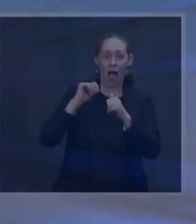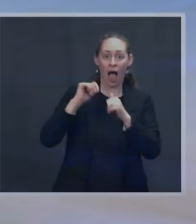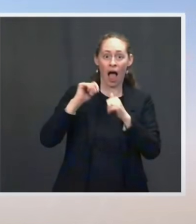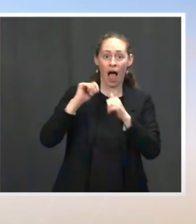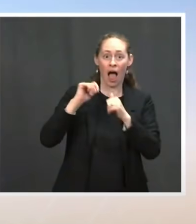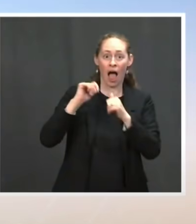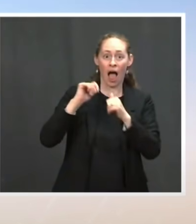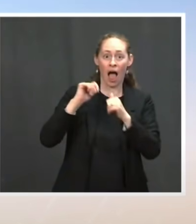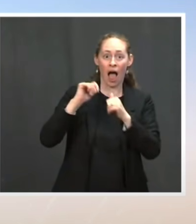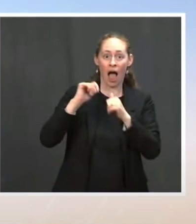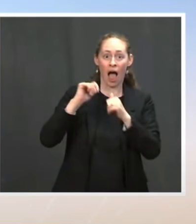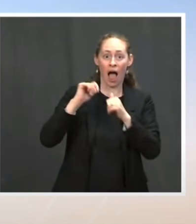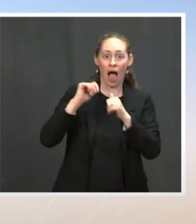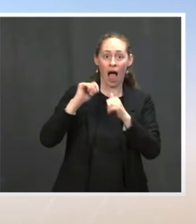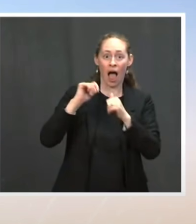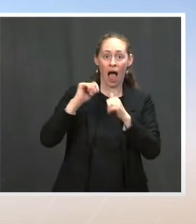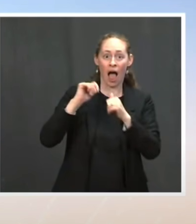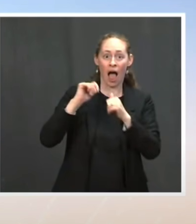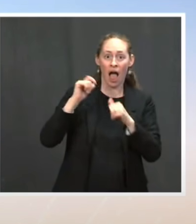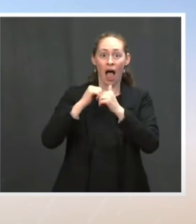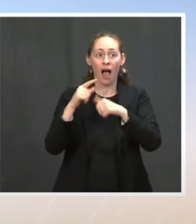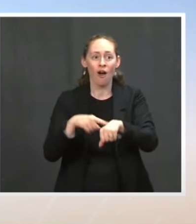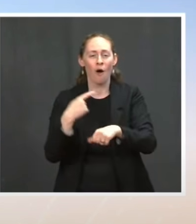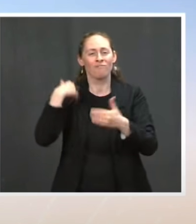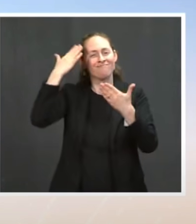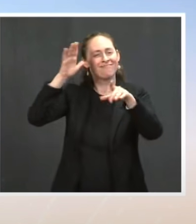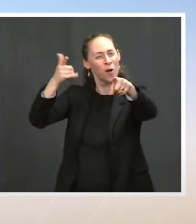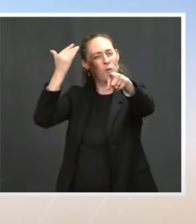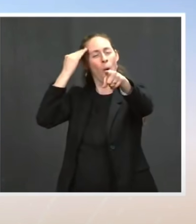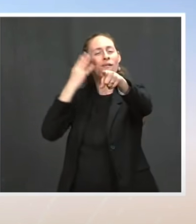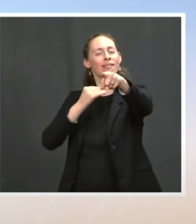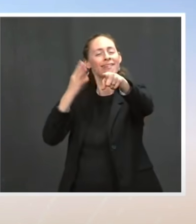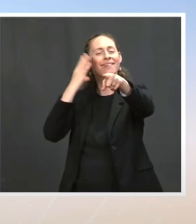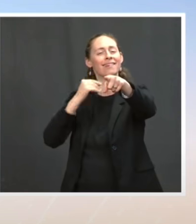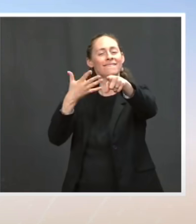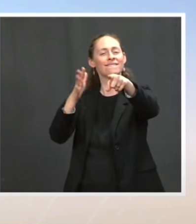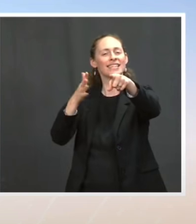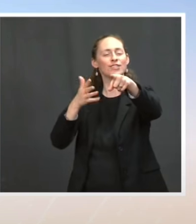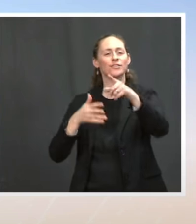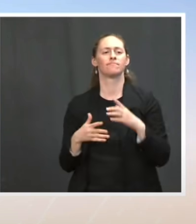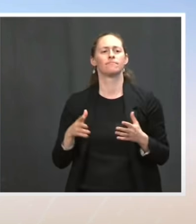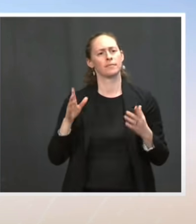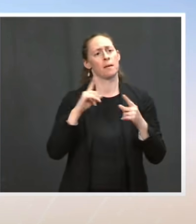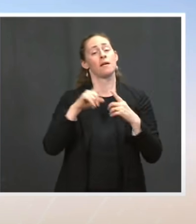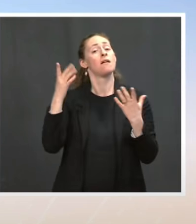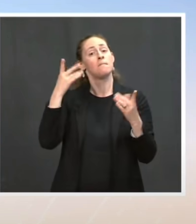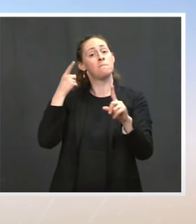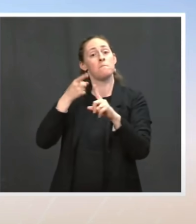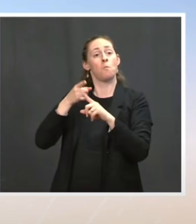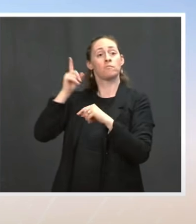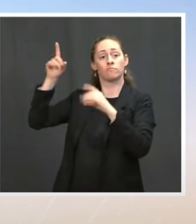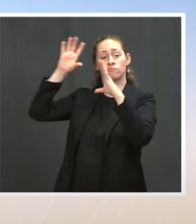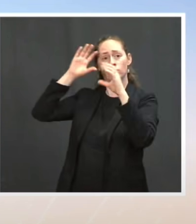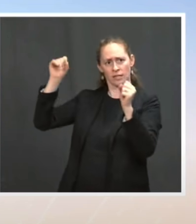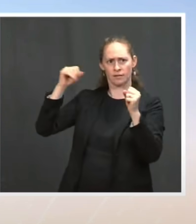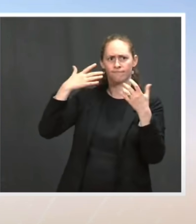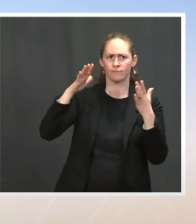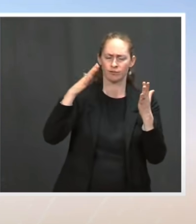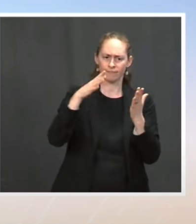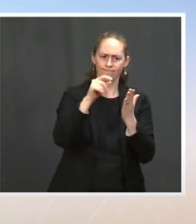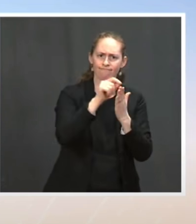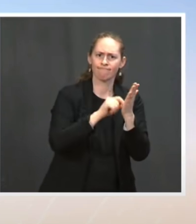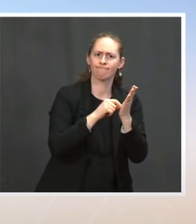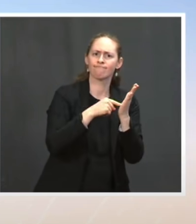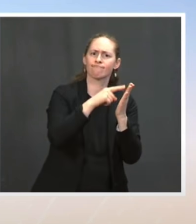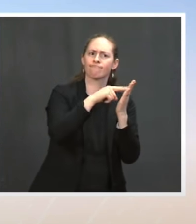is. Let's listen to more, Sirloin. That the president has been working on this speech for the last few weeks. He has